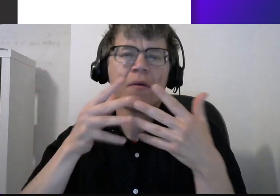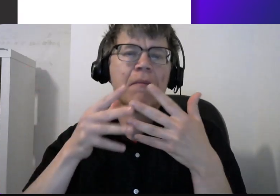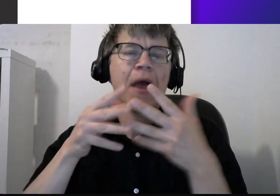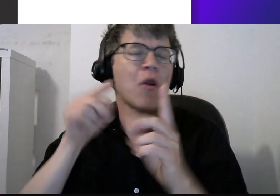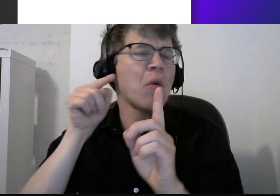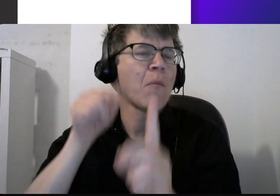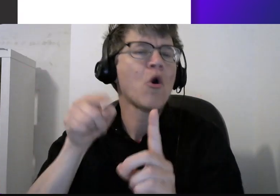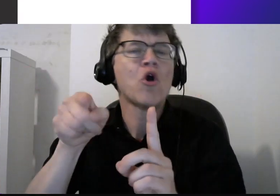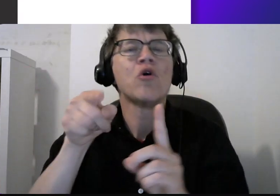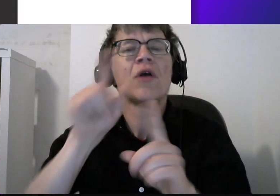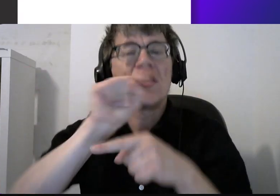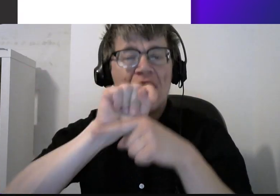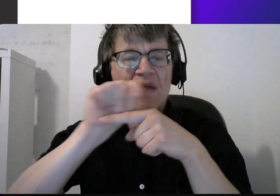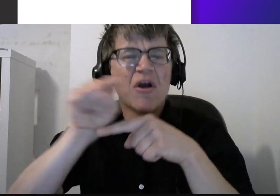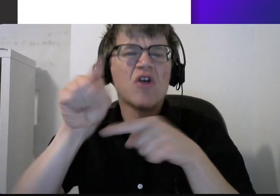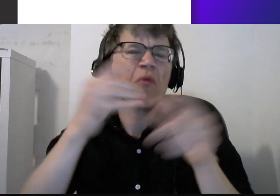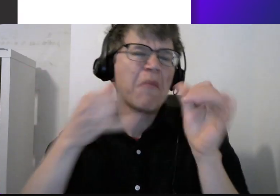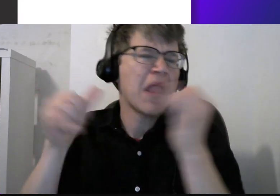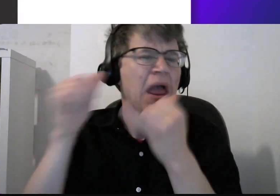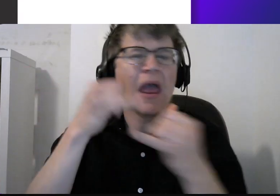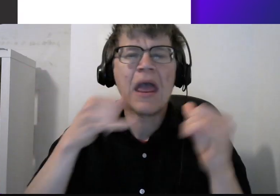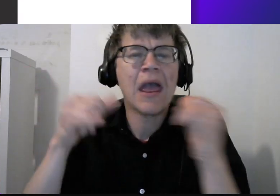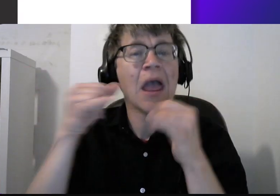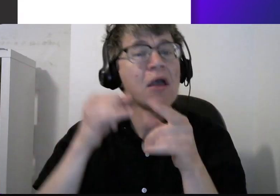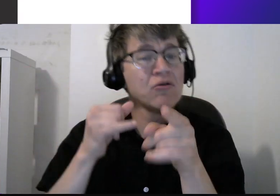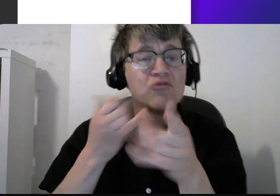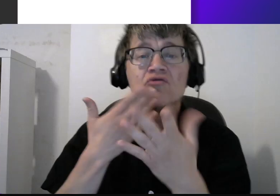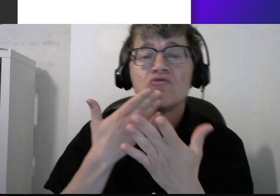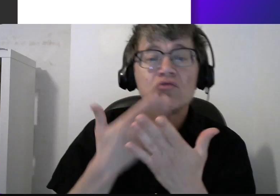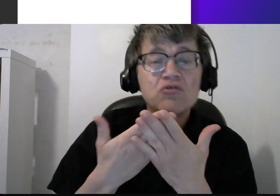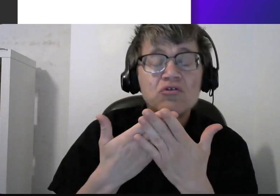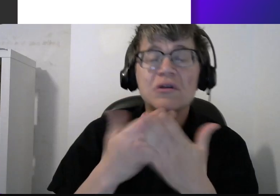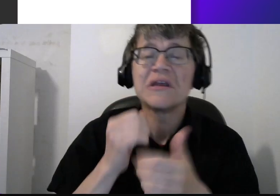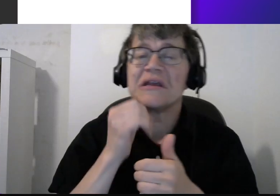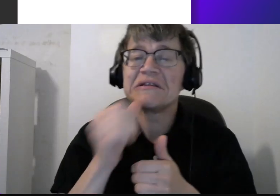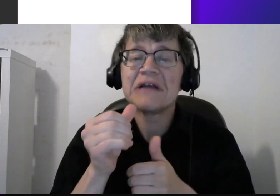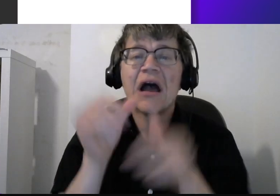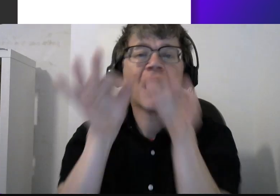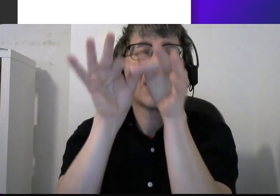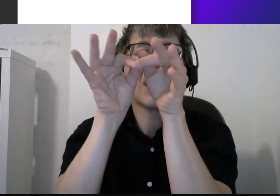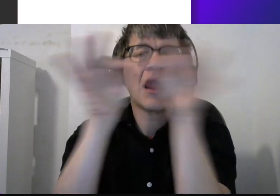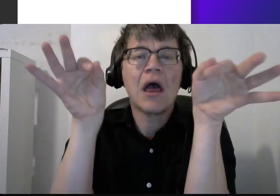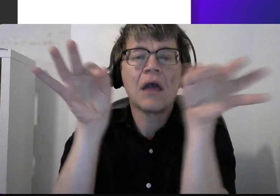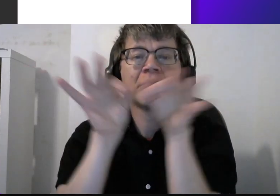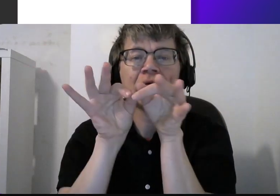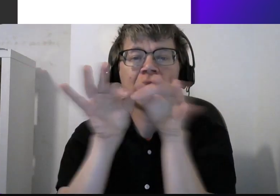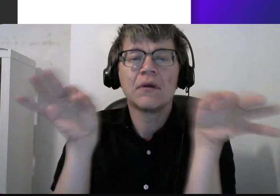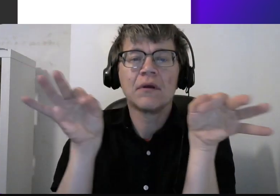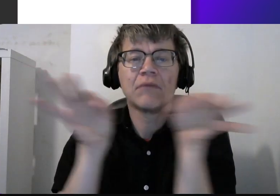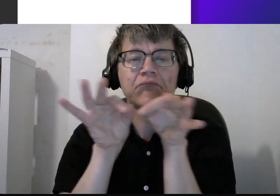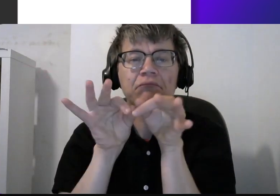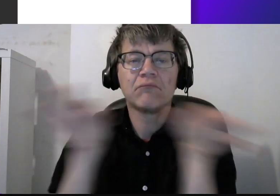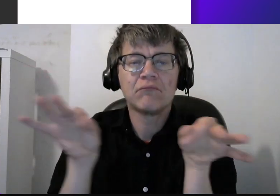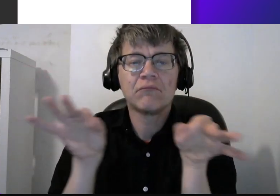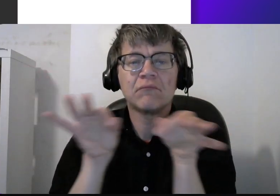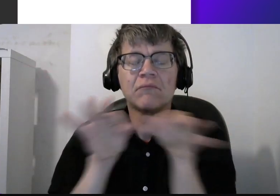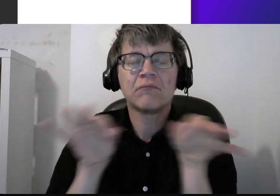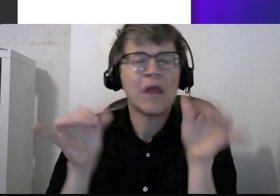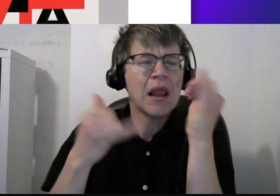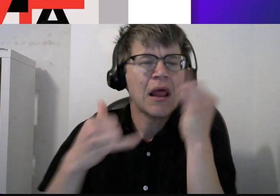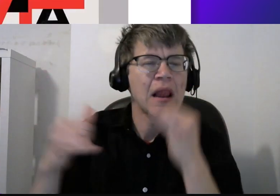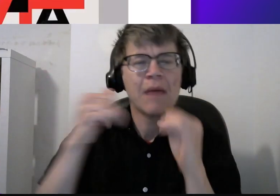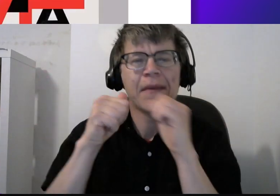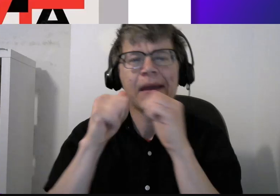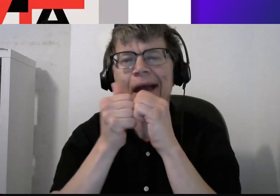is that it's not just the type written out line 1, line 2, line 3. They're playing with how the type intersects together in the case of this